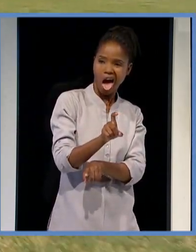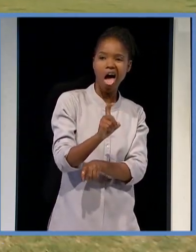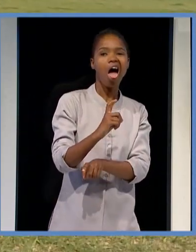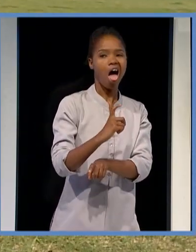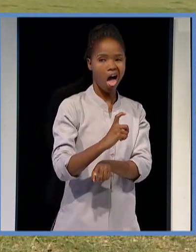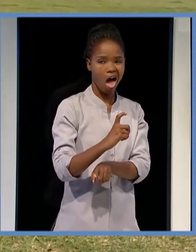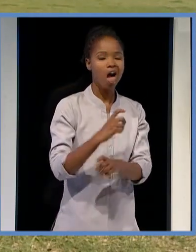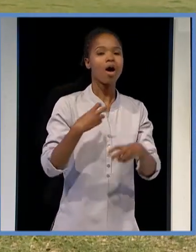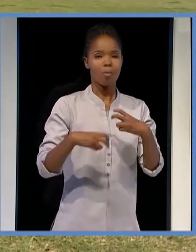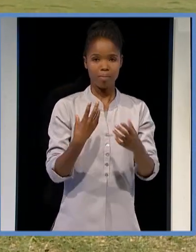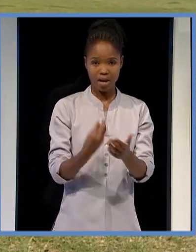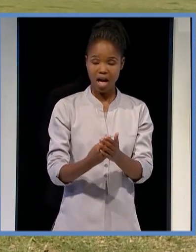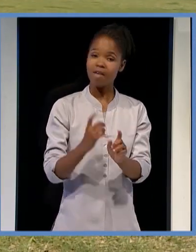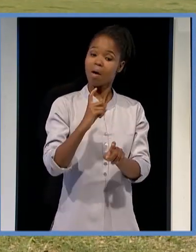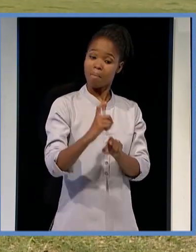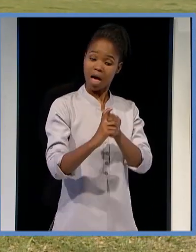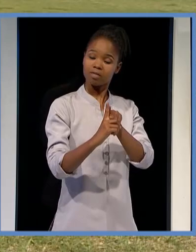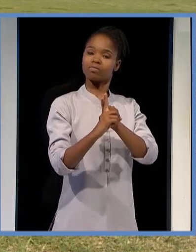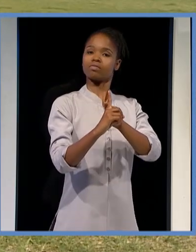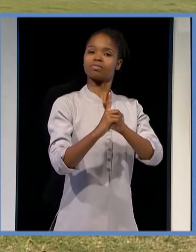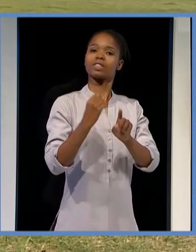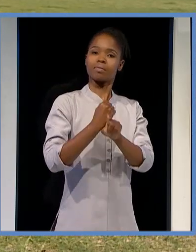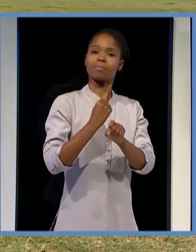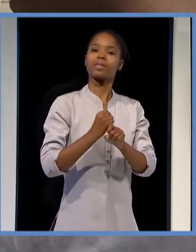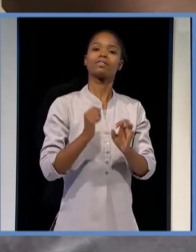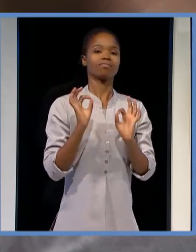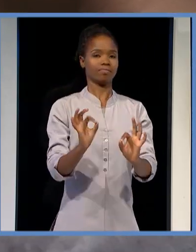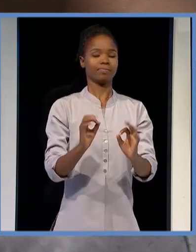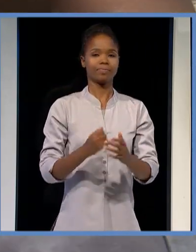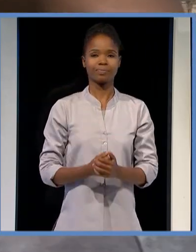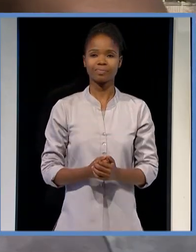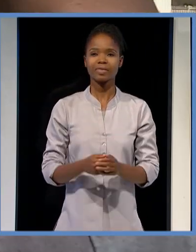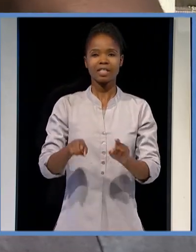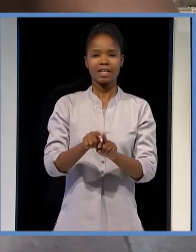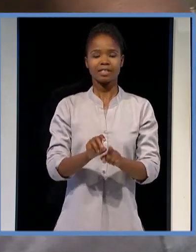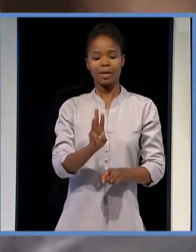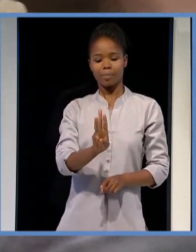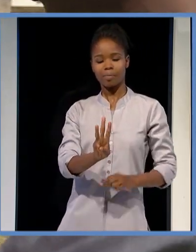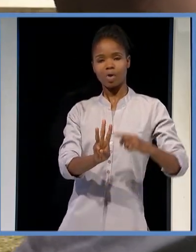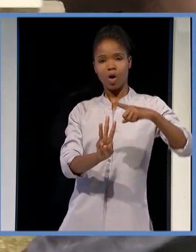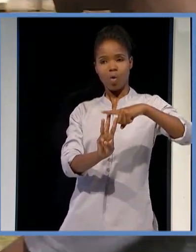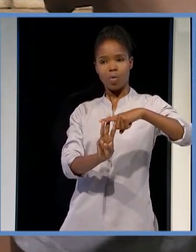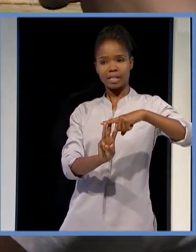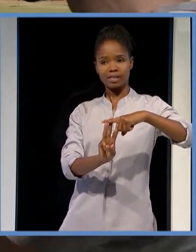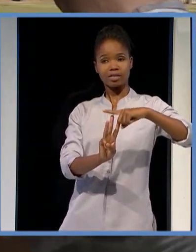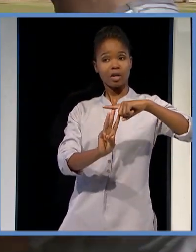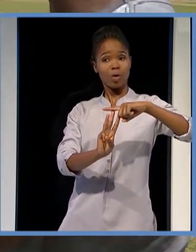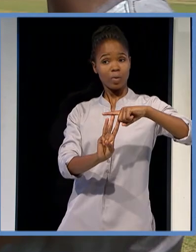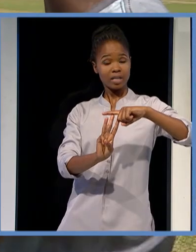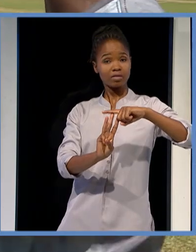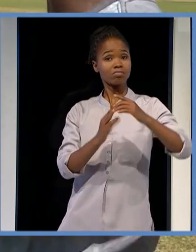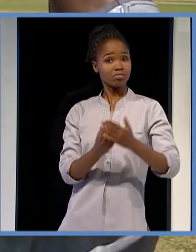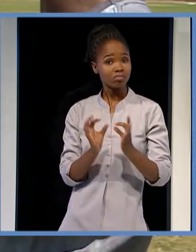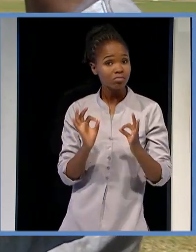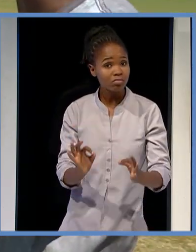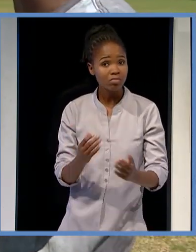shot, then it's a lot easier on the back. All right. And then when it comes to the wickets, they're not the normal wickets as well. Is it like this as well